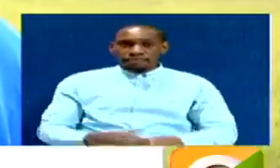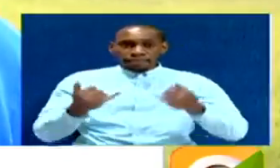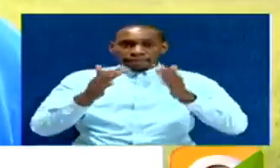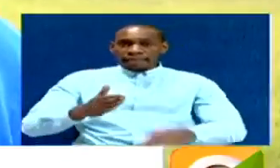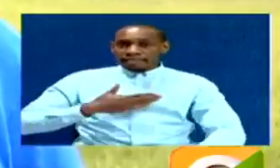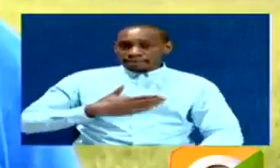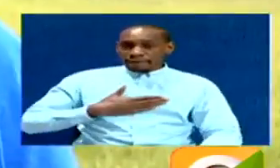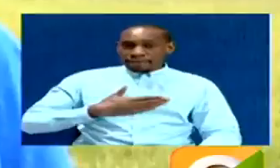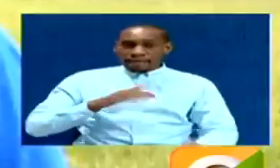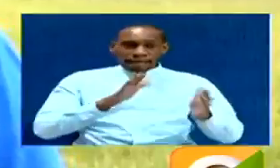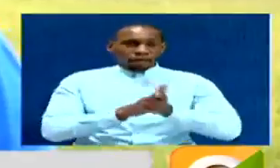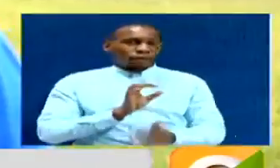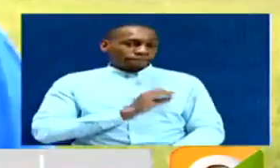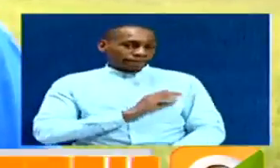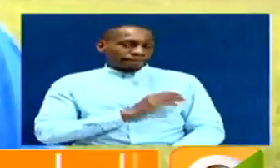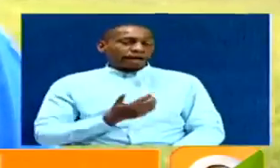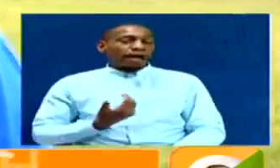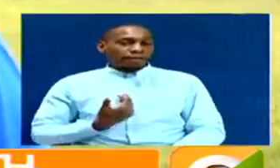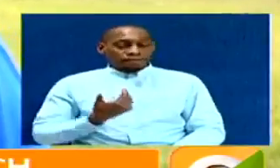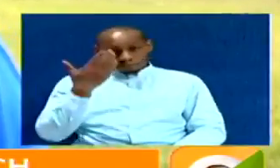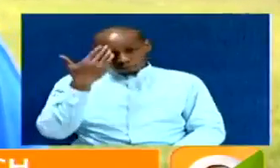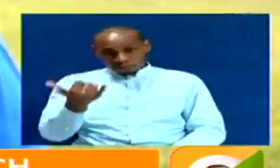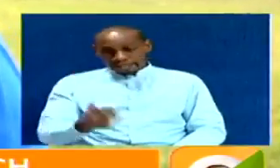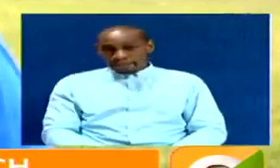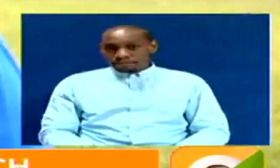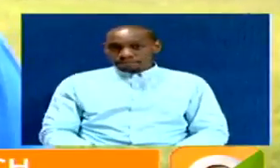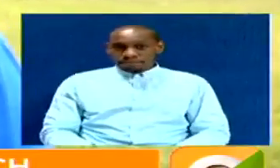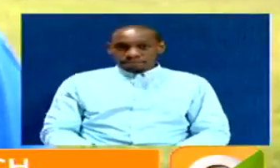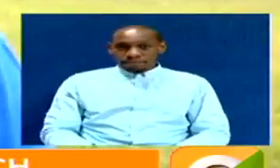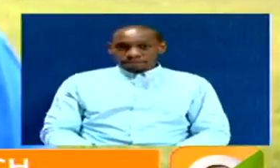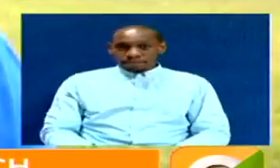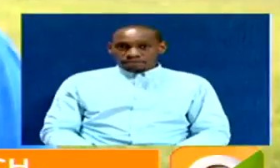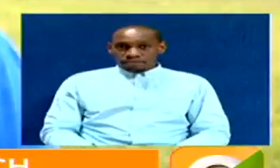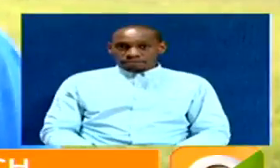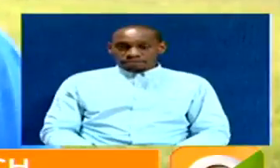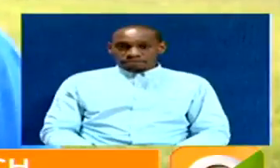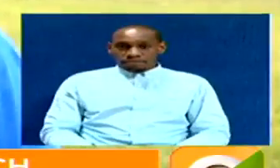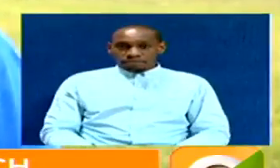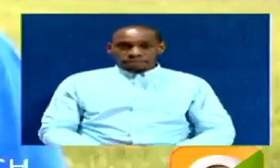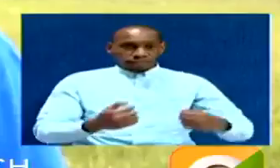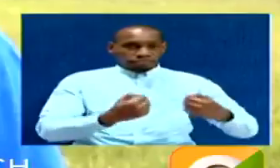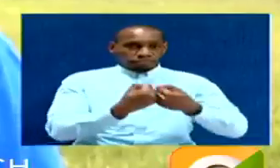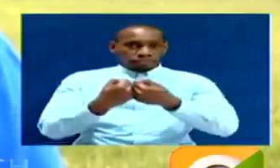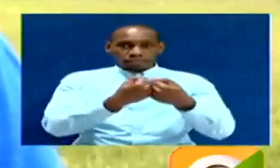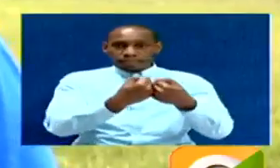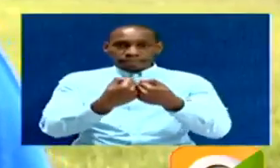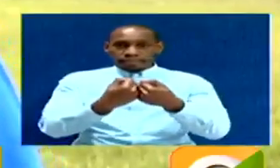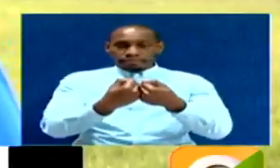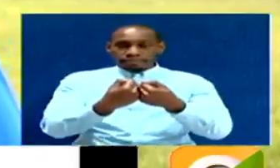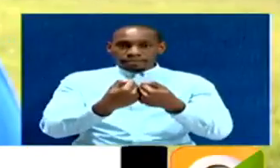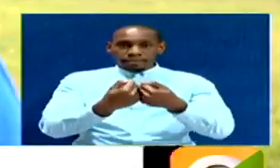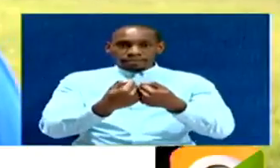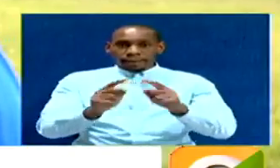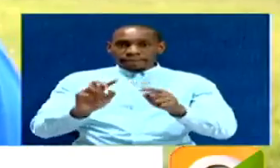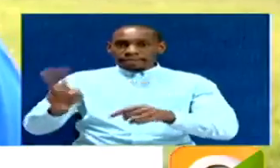Players wangu ni kama waliogopa. Manake hizo walikuwa napata hizo knocks, so walikuja wakarudi chini,